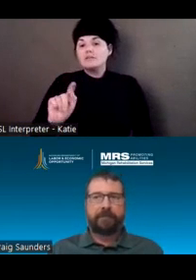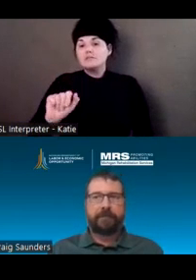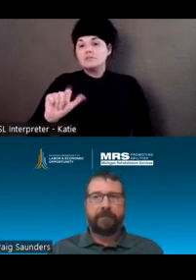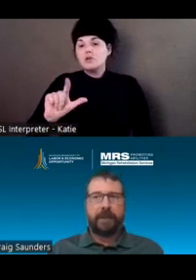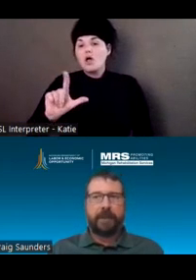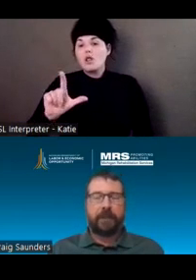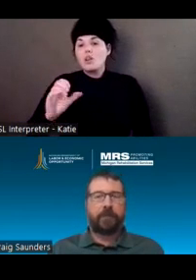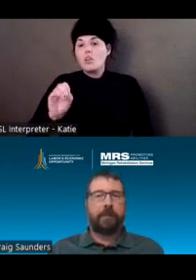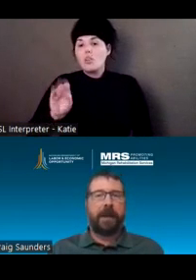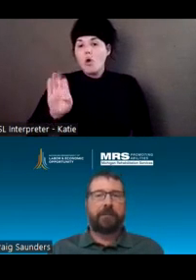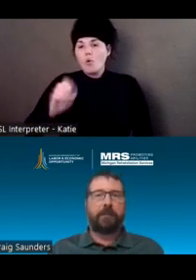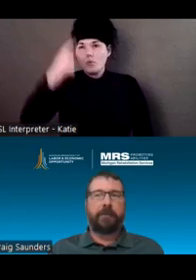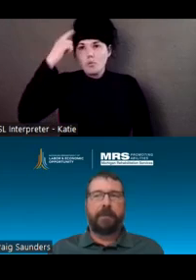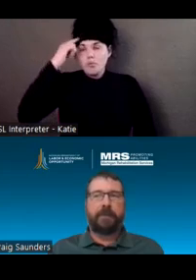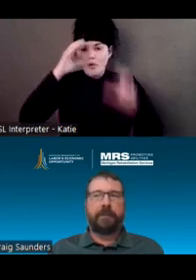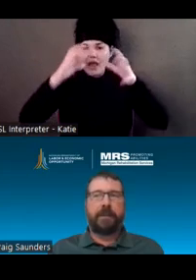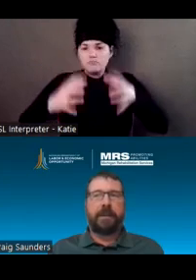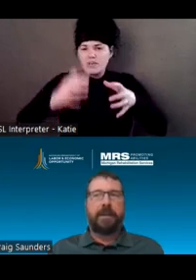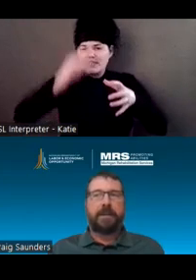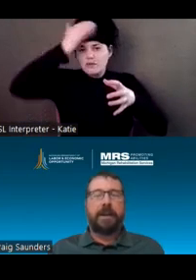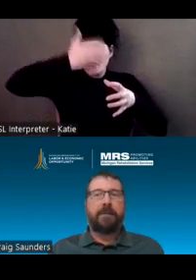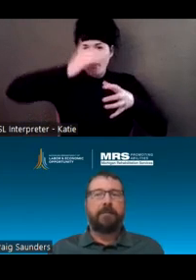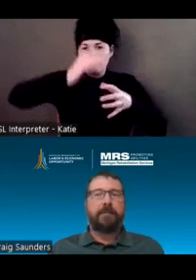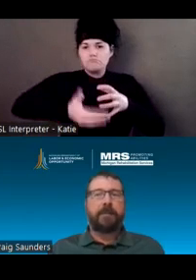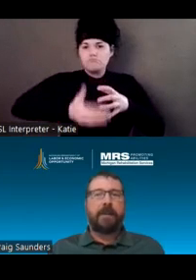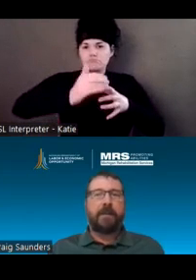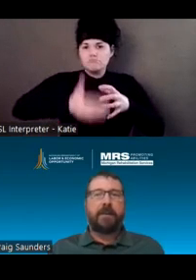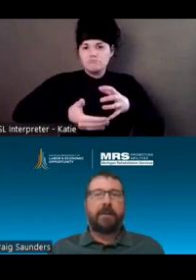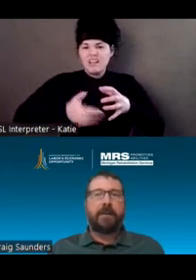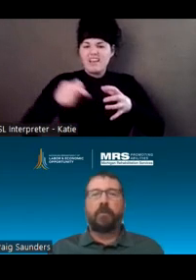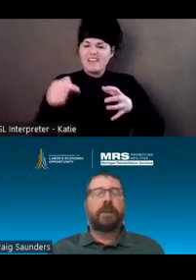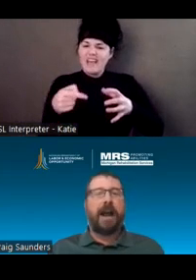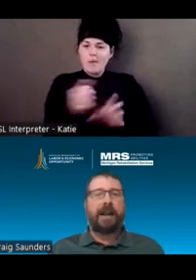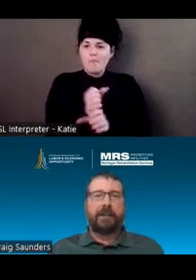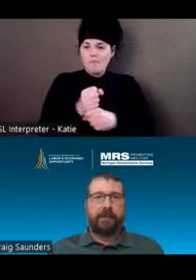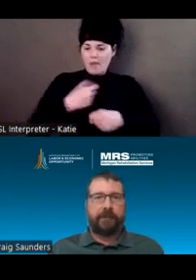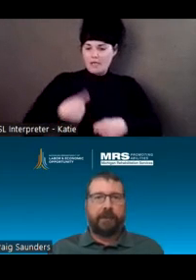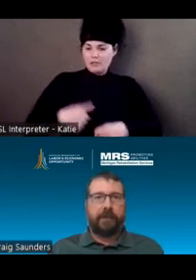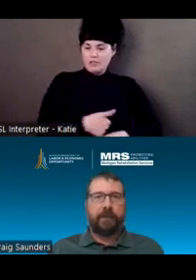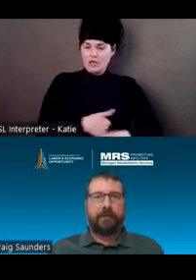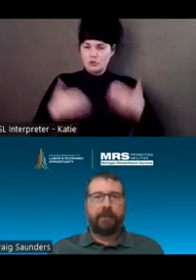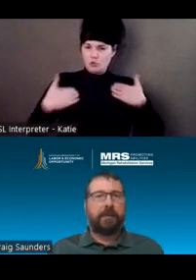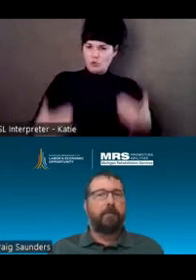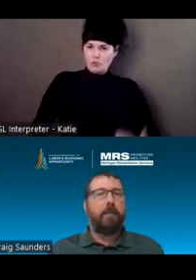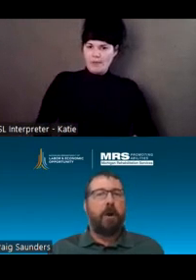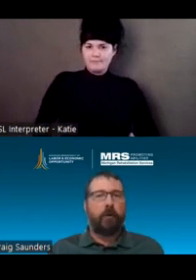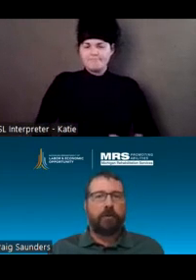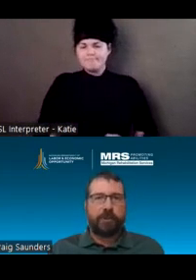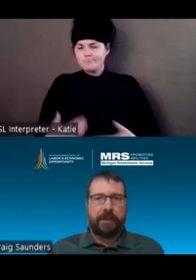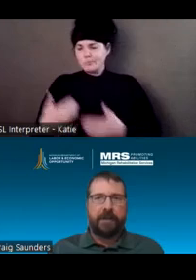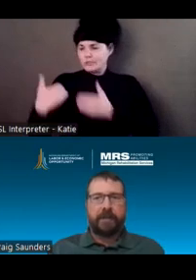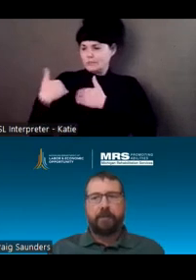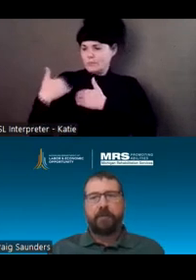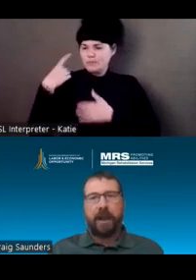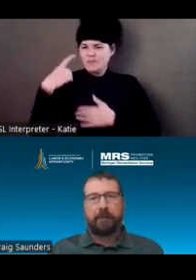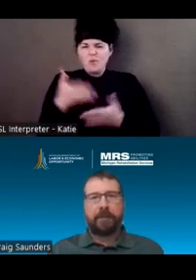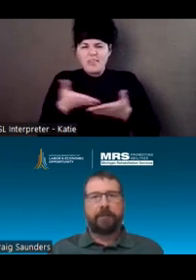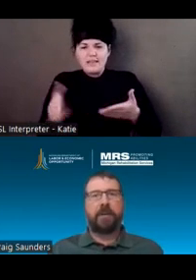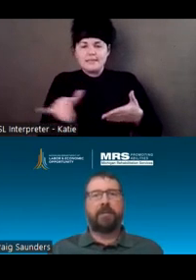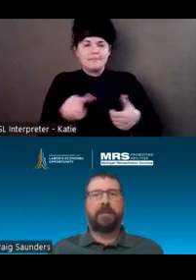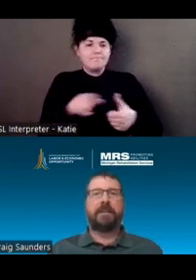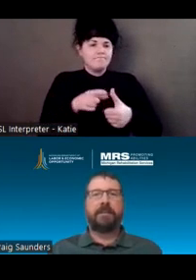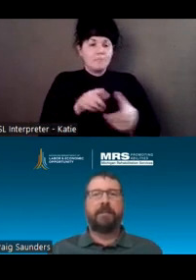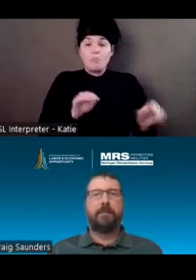human. It's responsible for things like certain cognitive skills like motion,